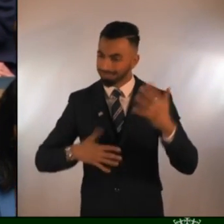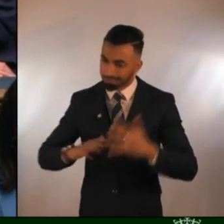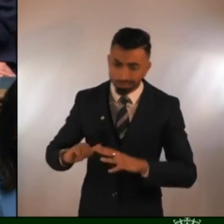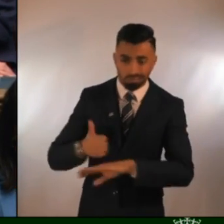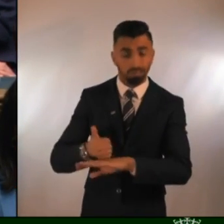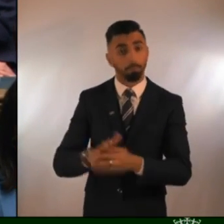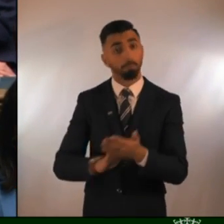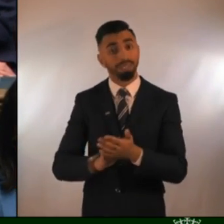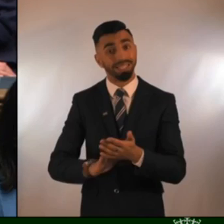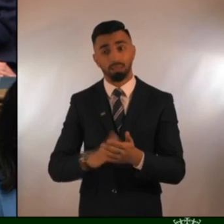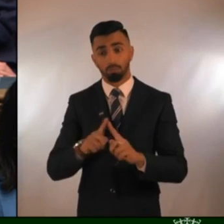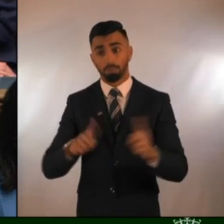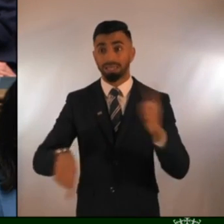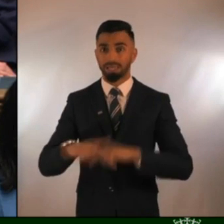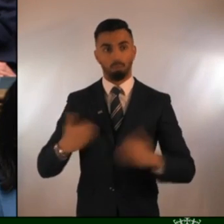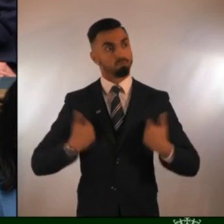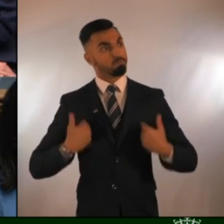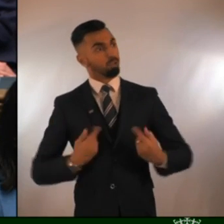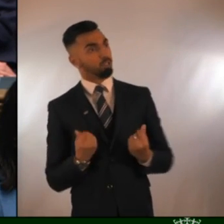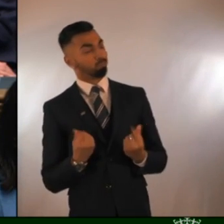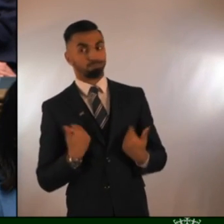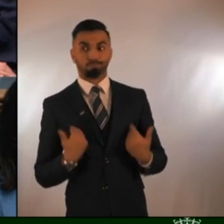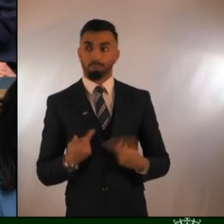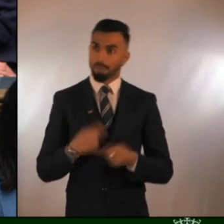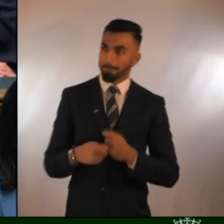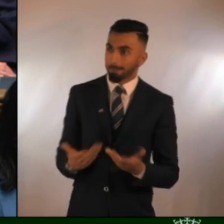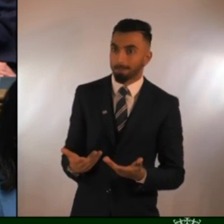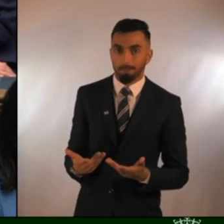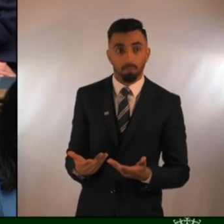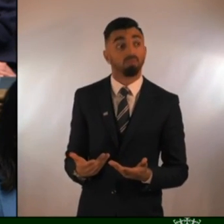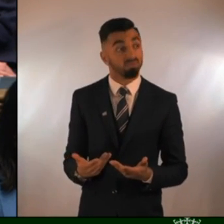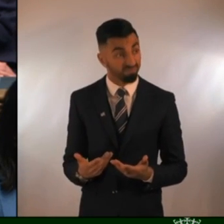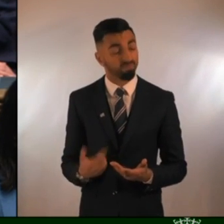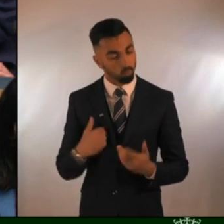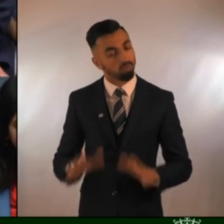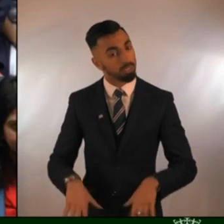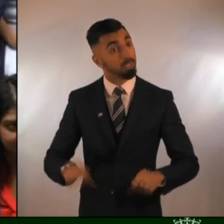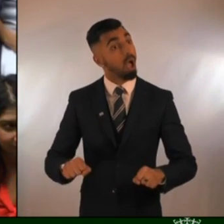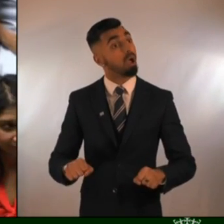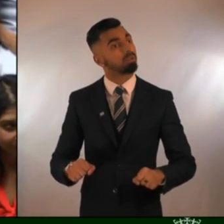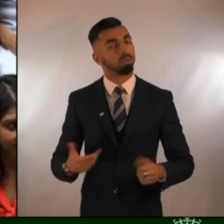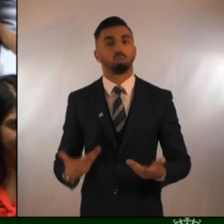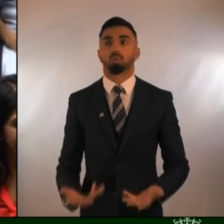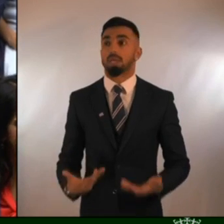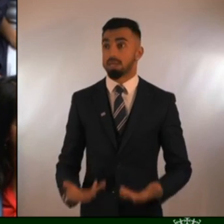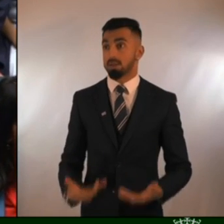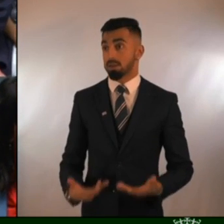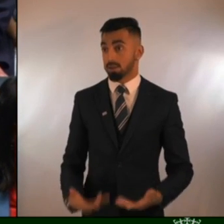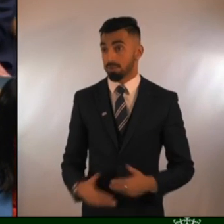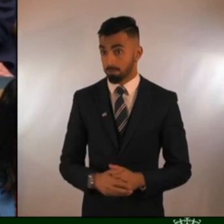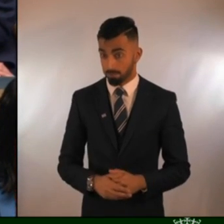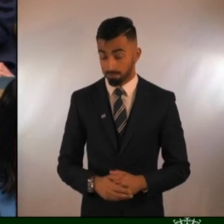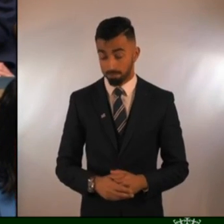That starts today with the next part of our plan as we get Britain building. Madam Deputy Speaker, over the next 5